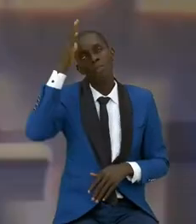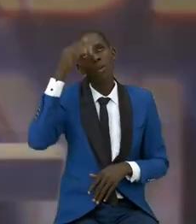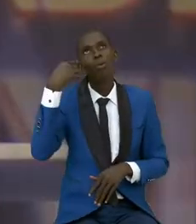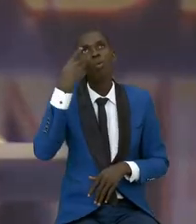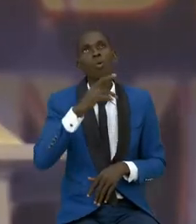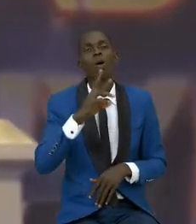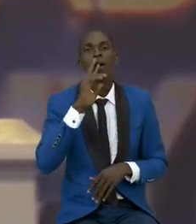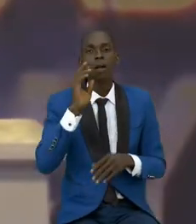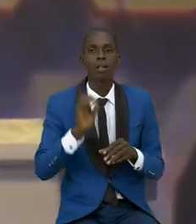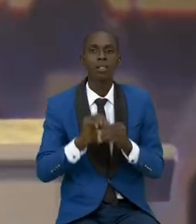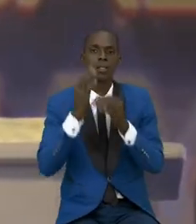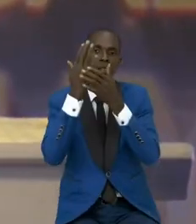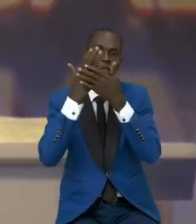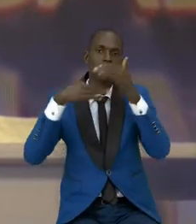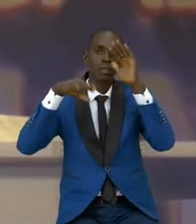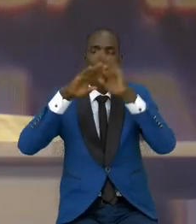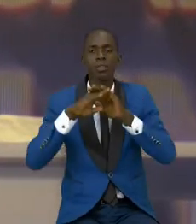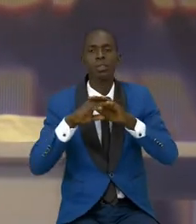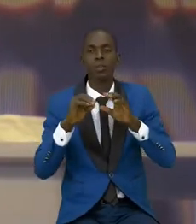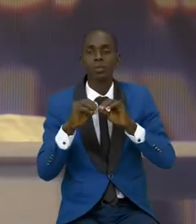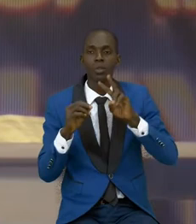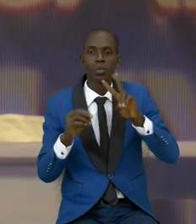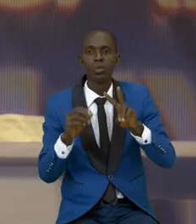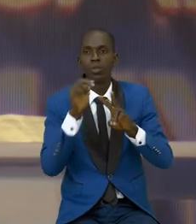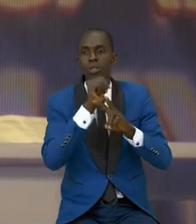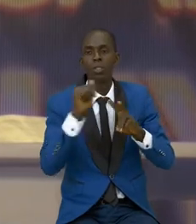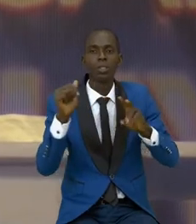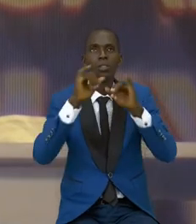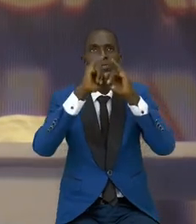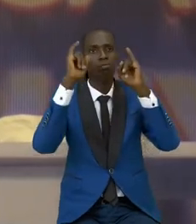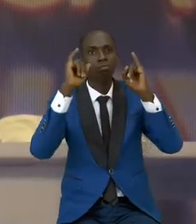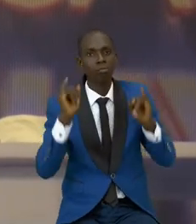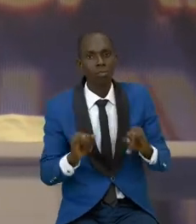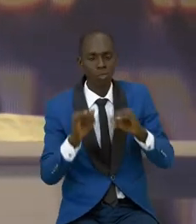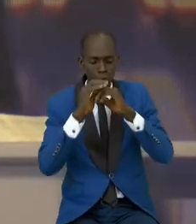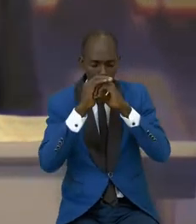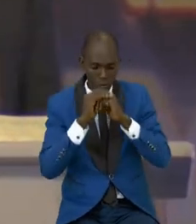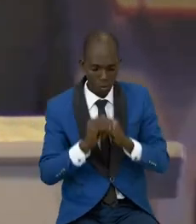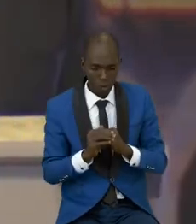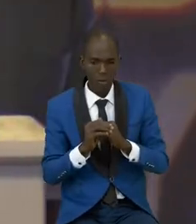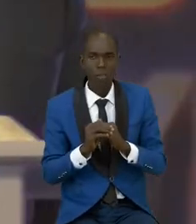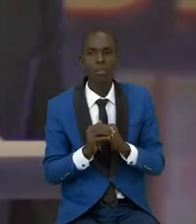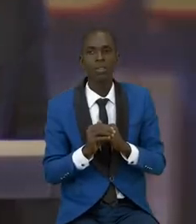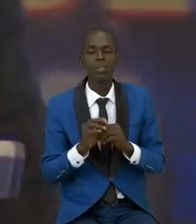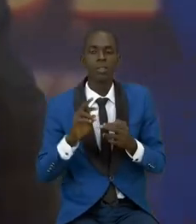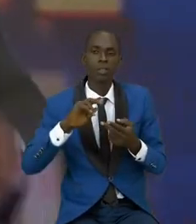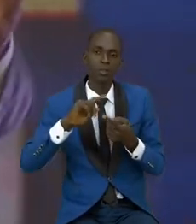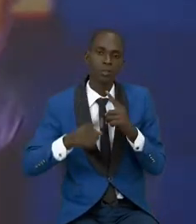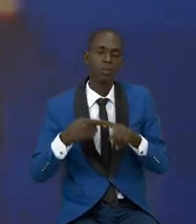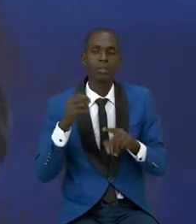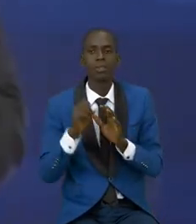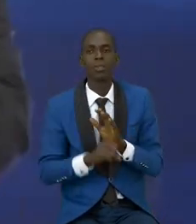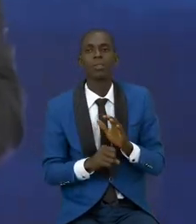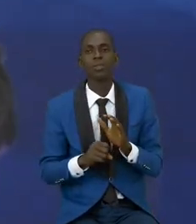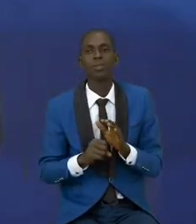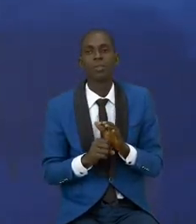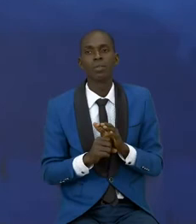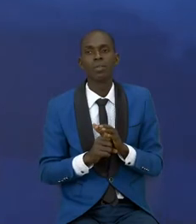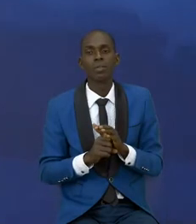a deity worshiper relationship. Hallowed be thy name. Number three,